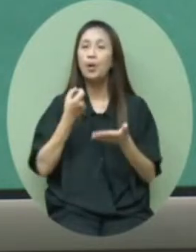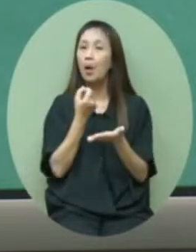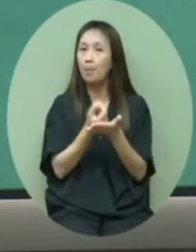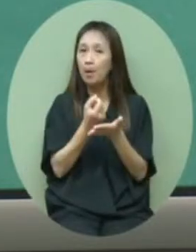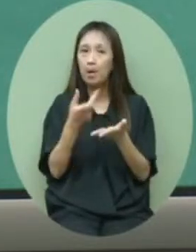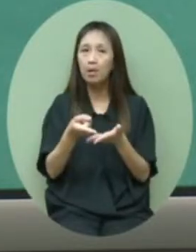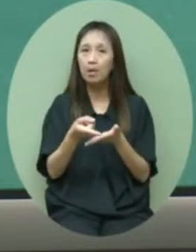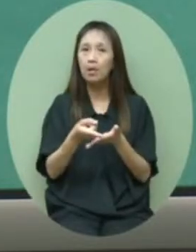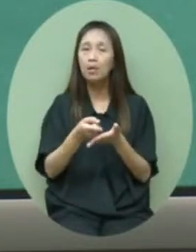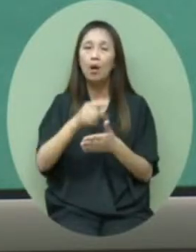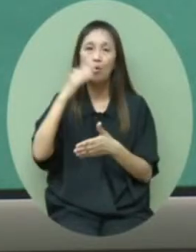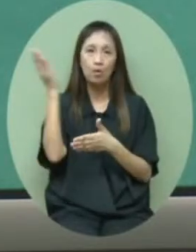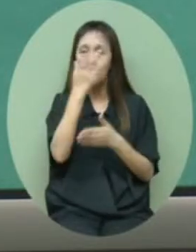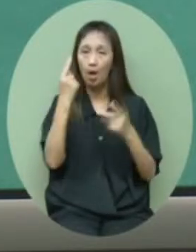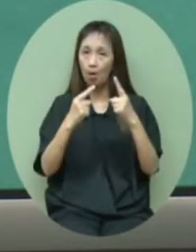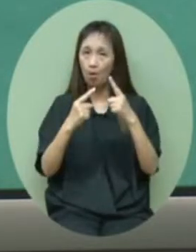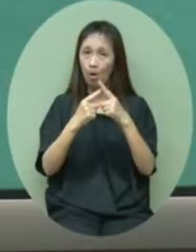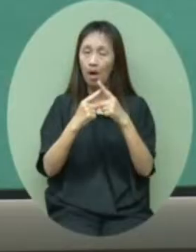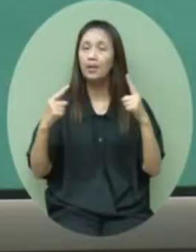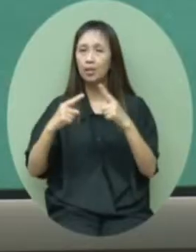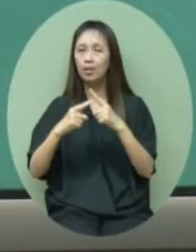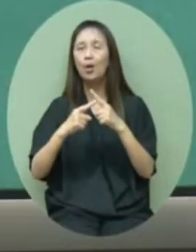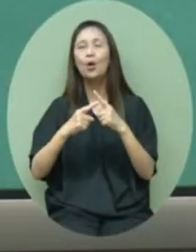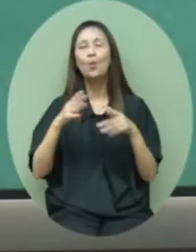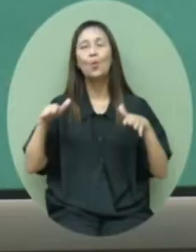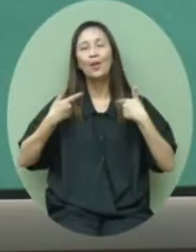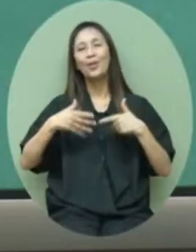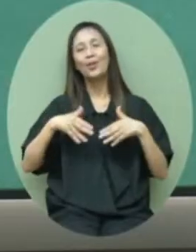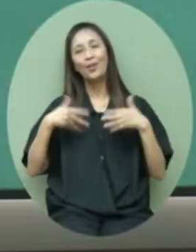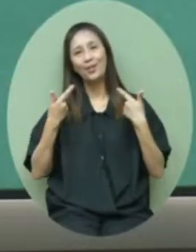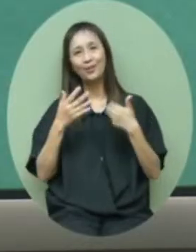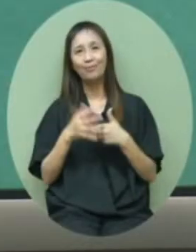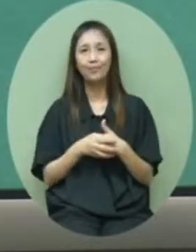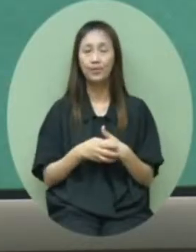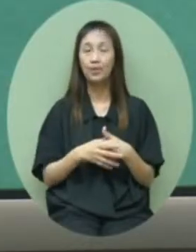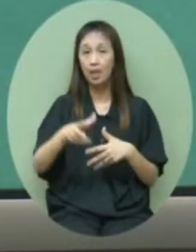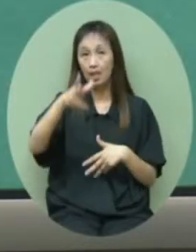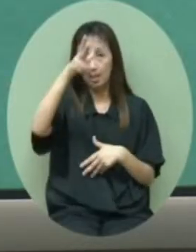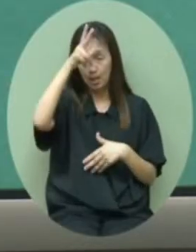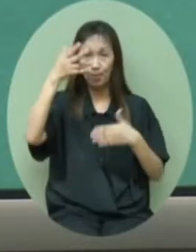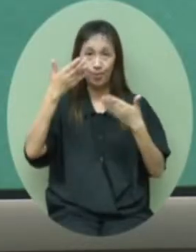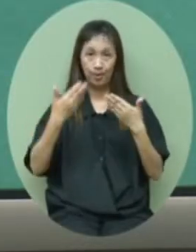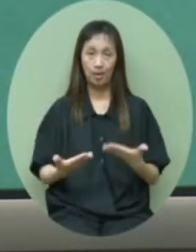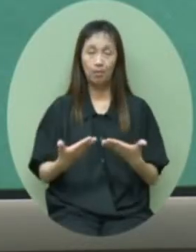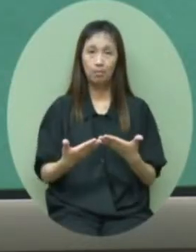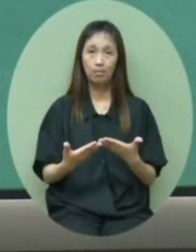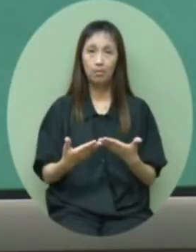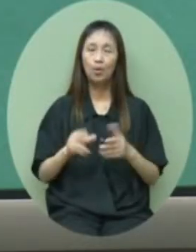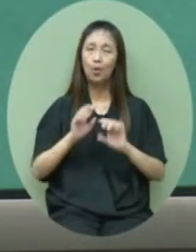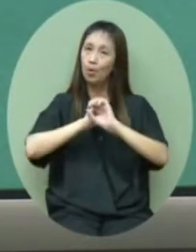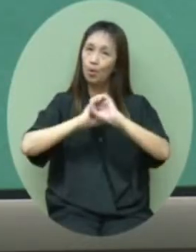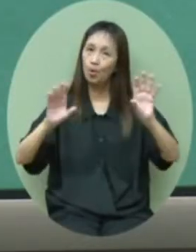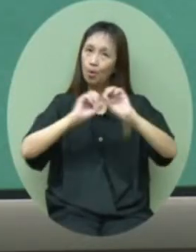to offer discounts at tourism attractions and shopping discounts.